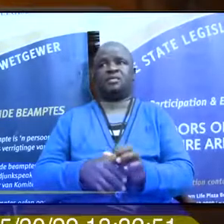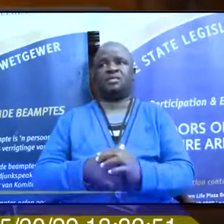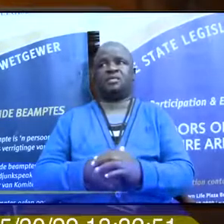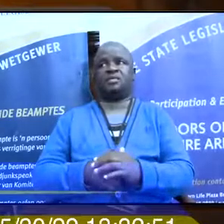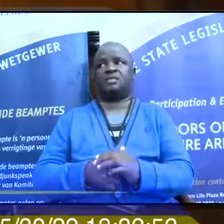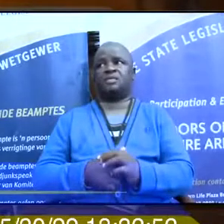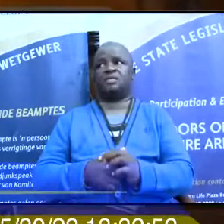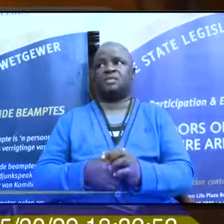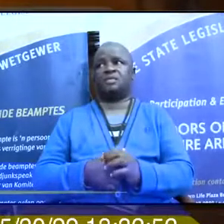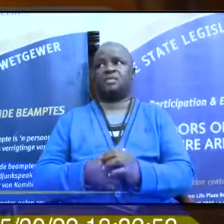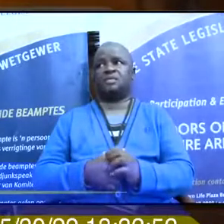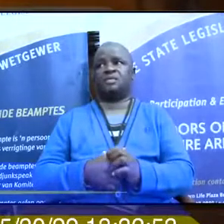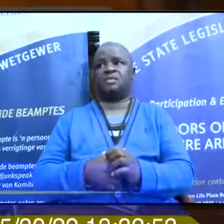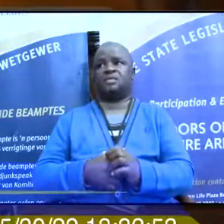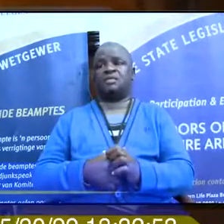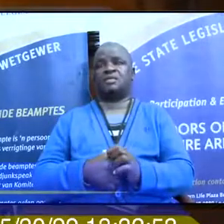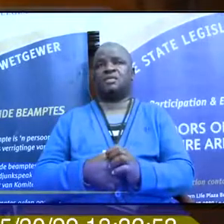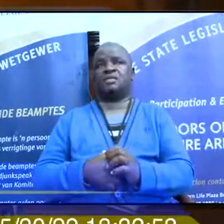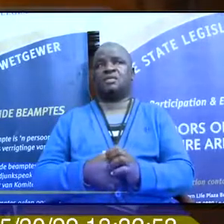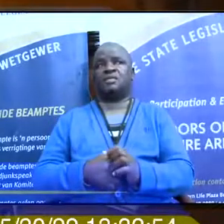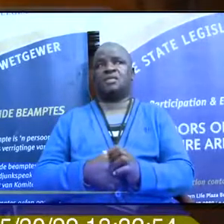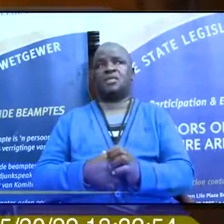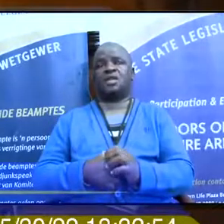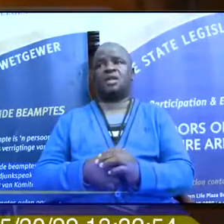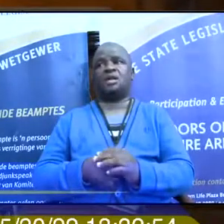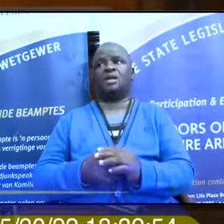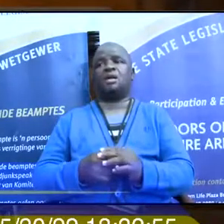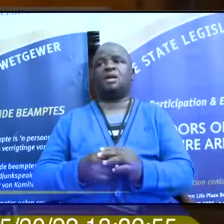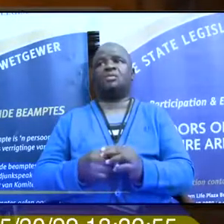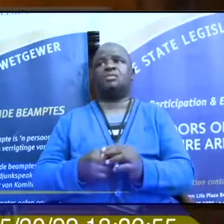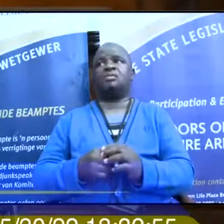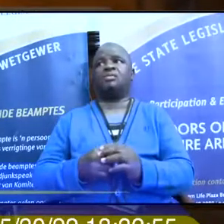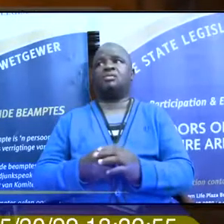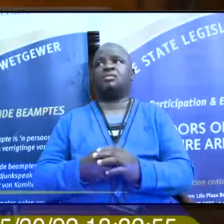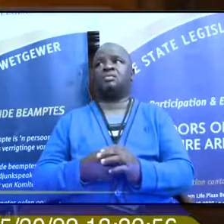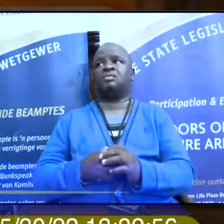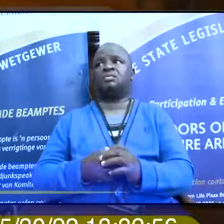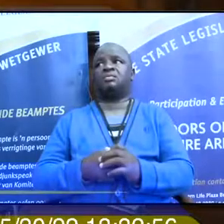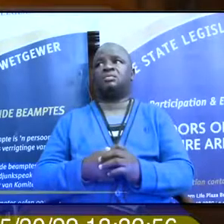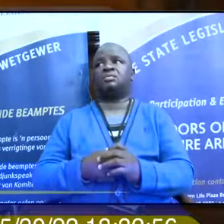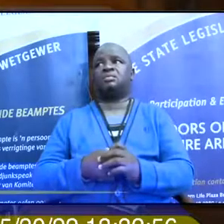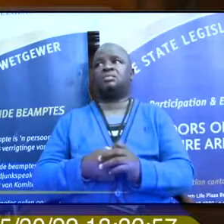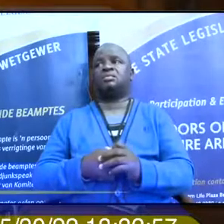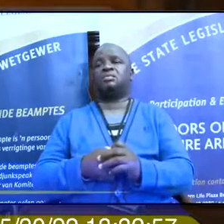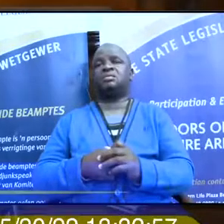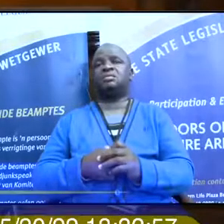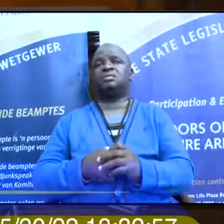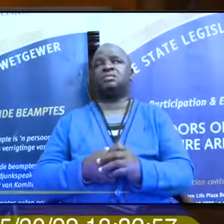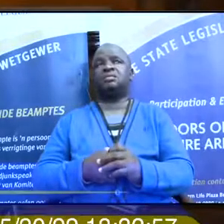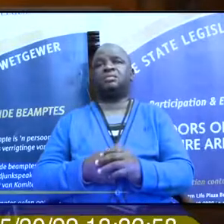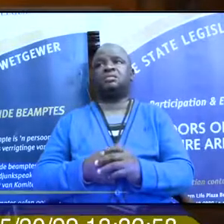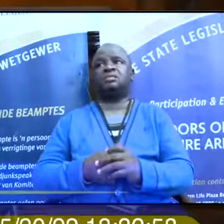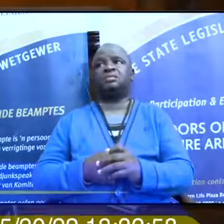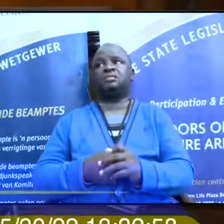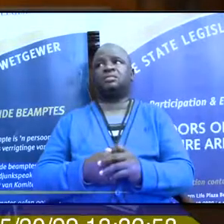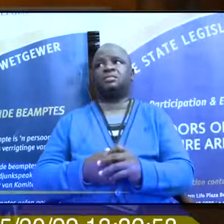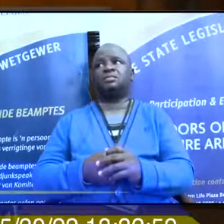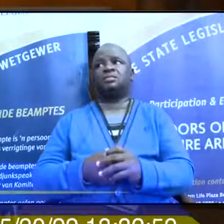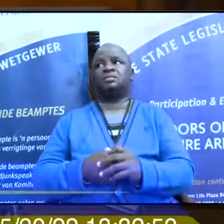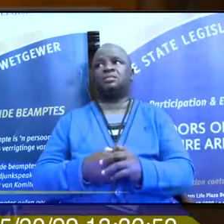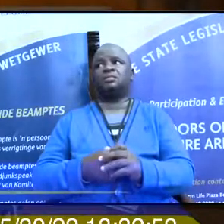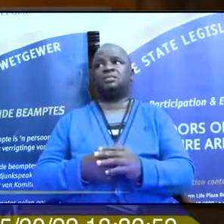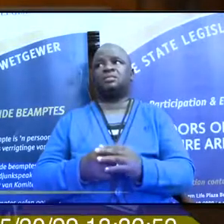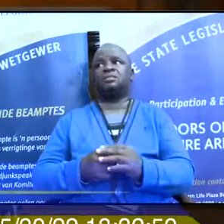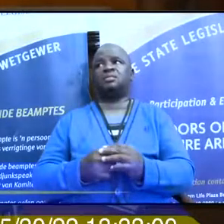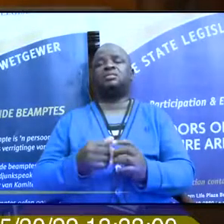this this is a i mean there's a sector that has age and it is